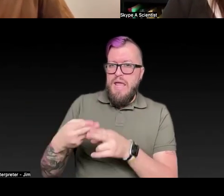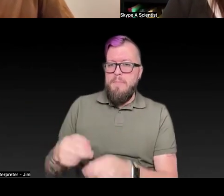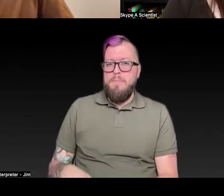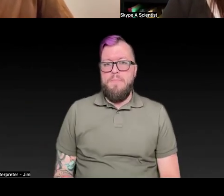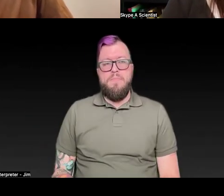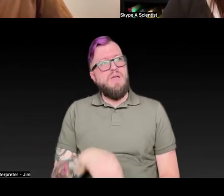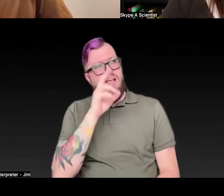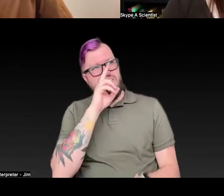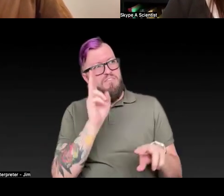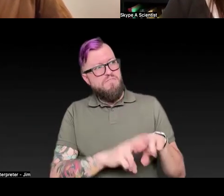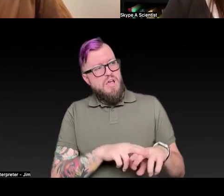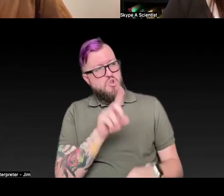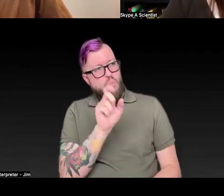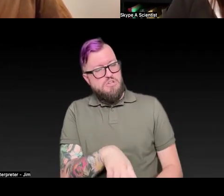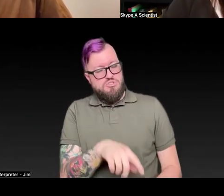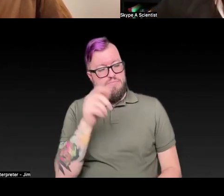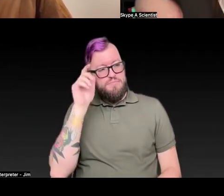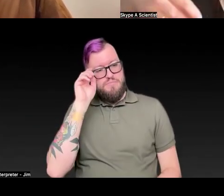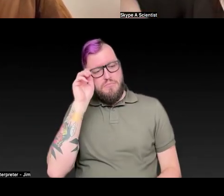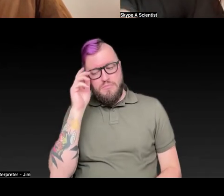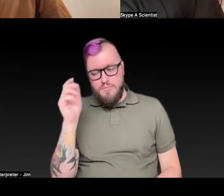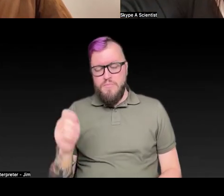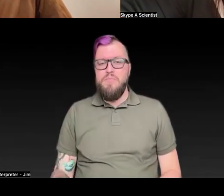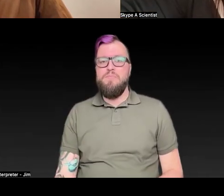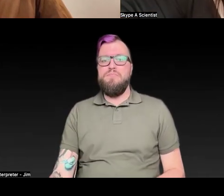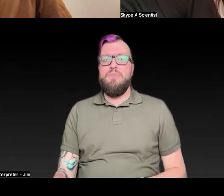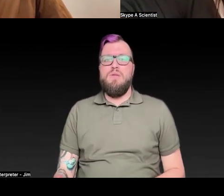is a fun question. So